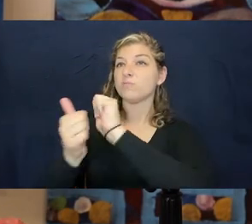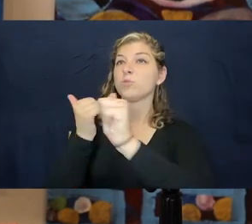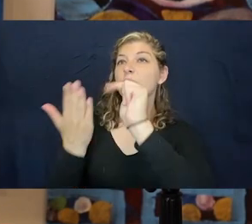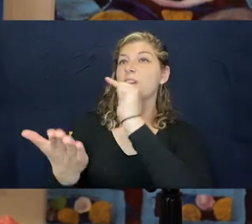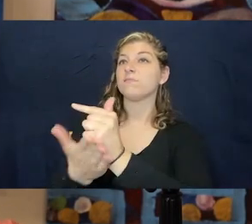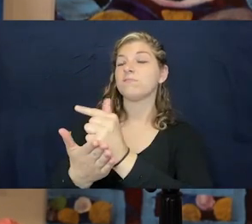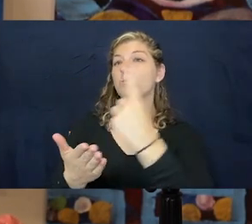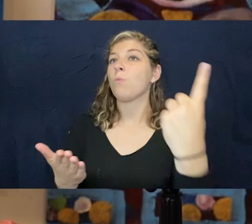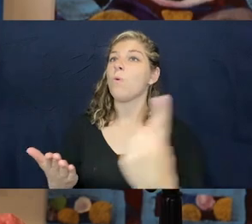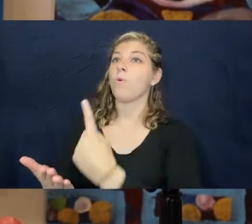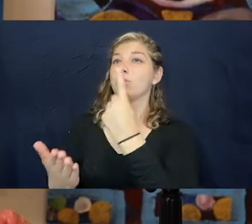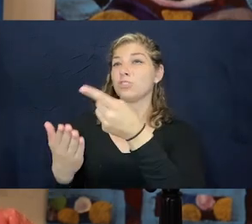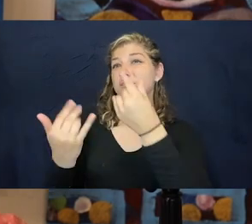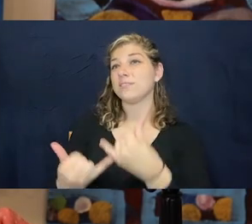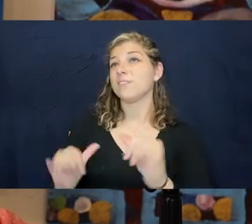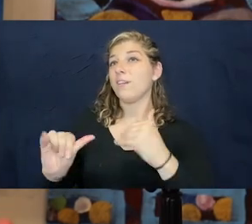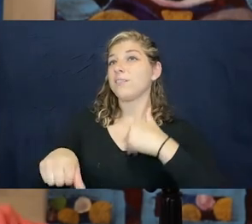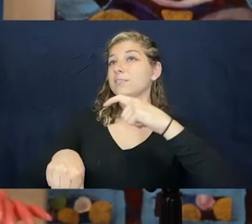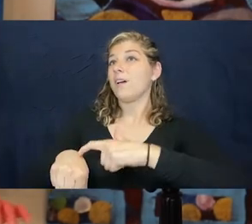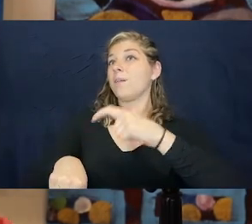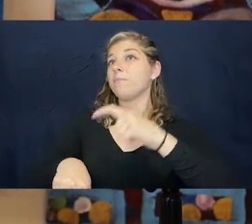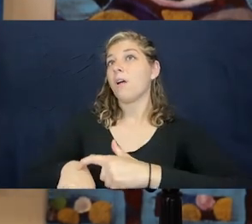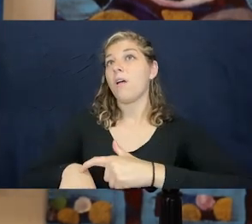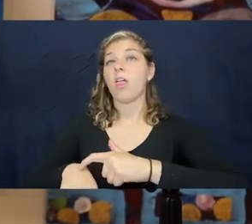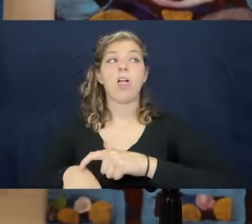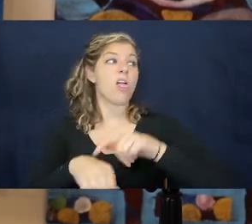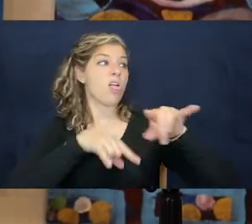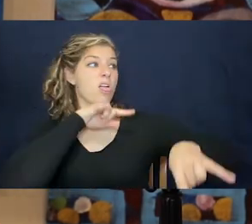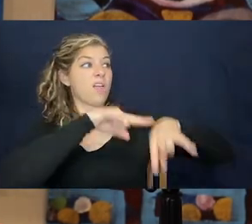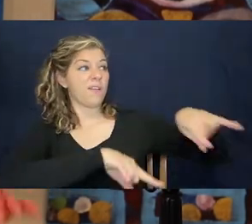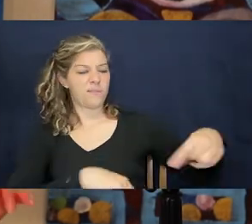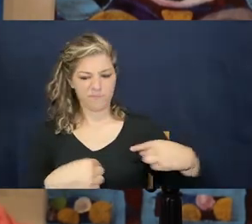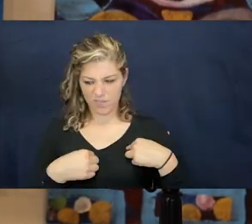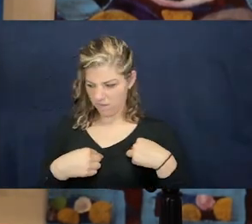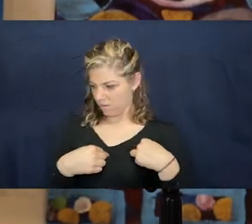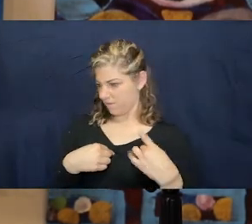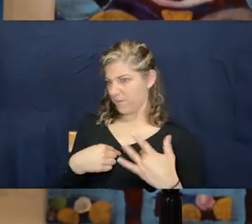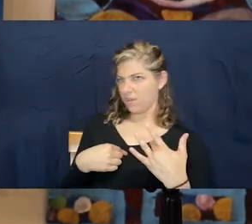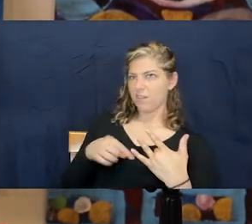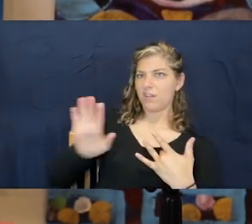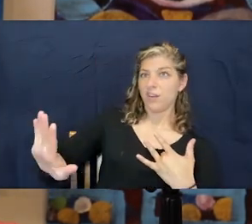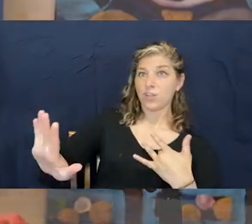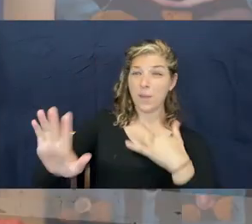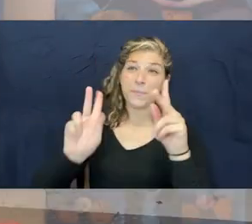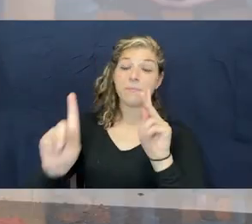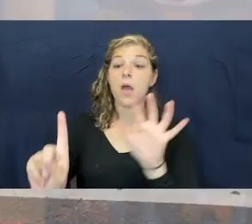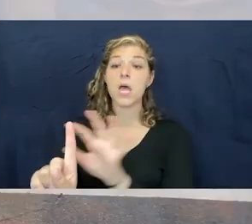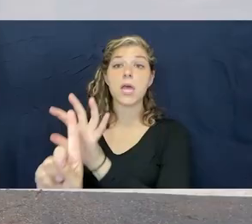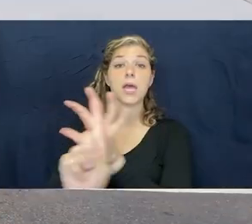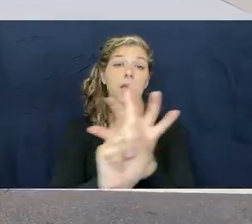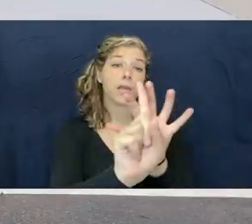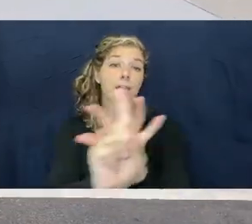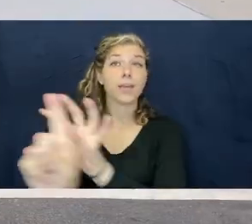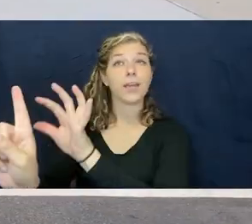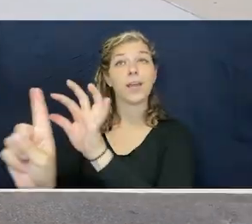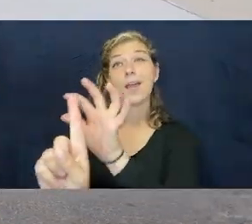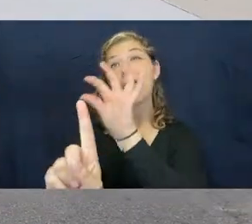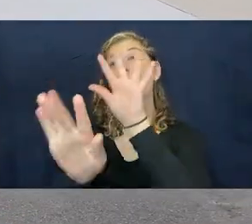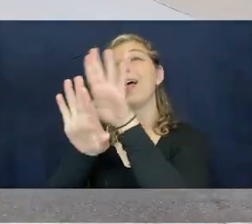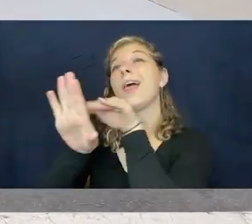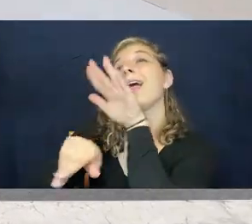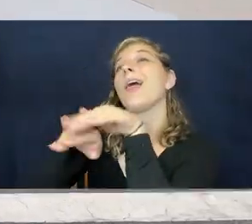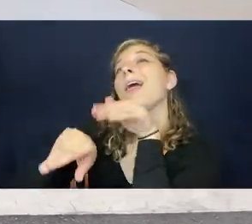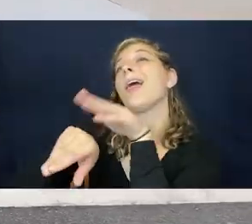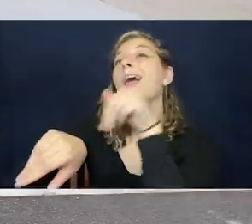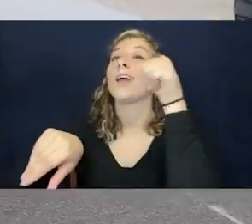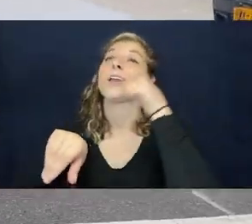good grades, she gets straight A's. She still has time to throw shade my way. She's got a whole crowd